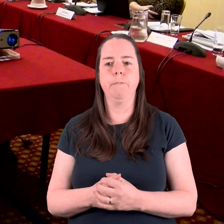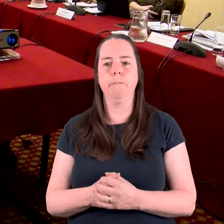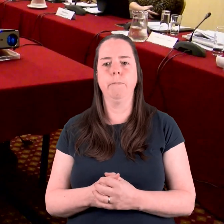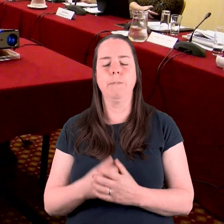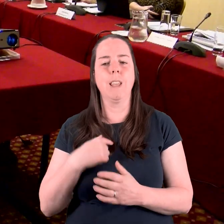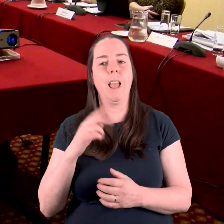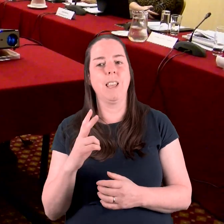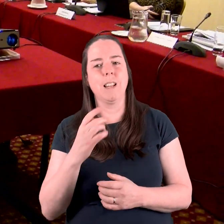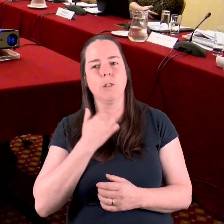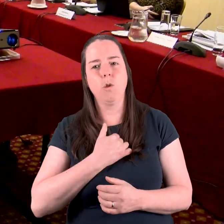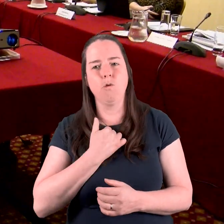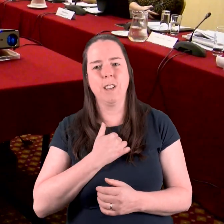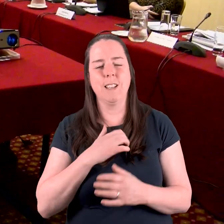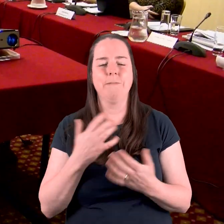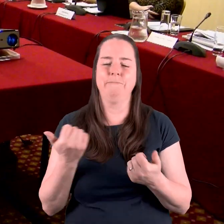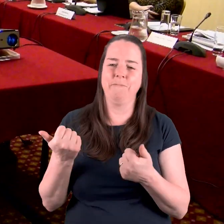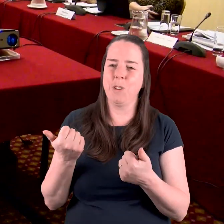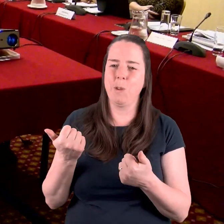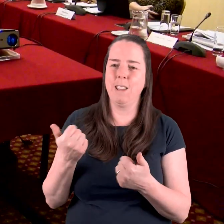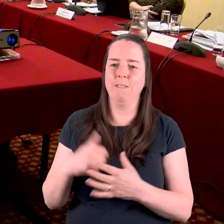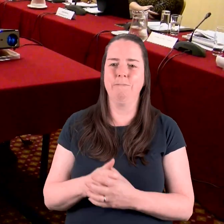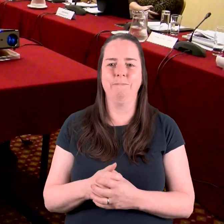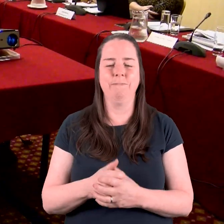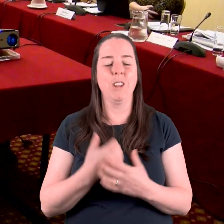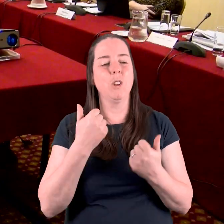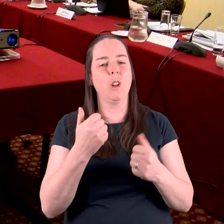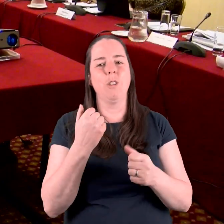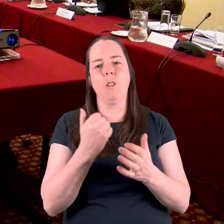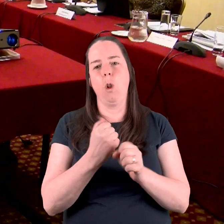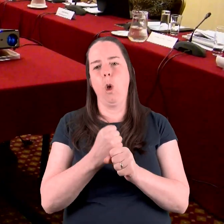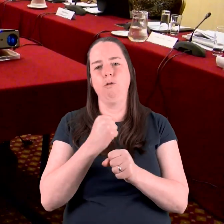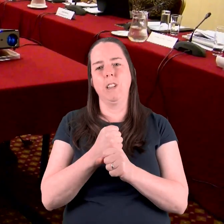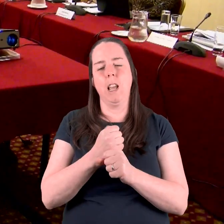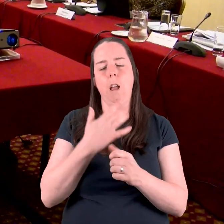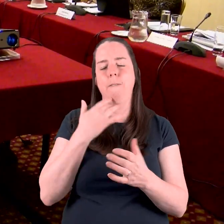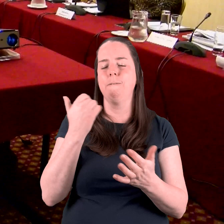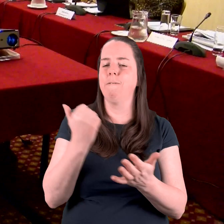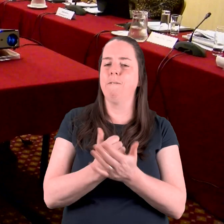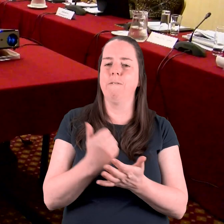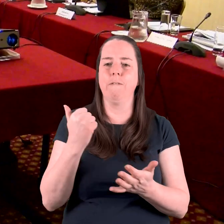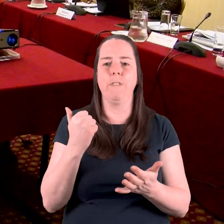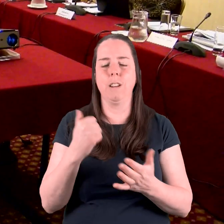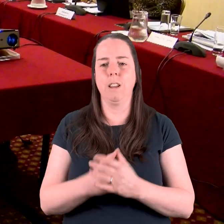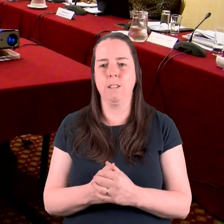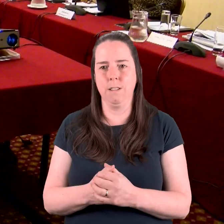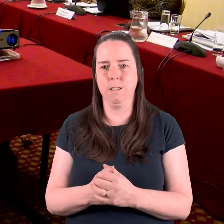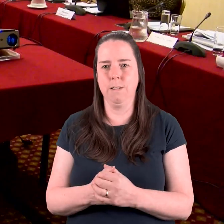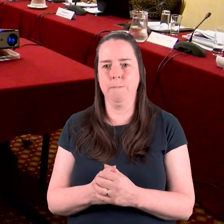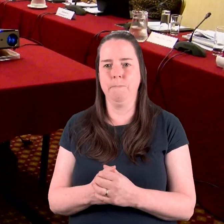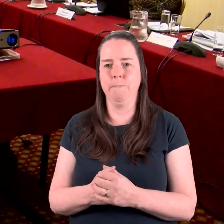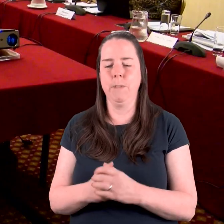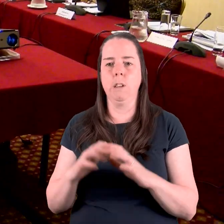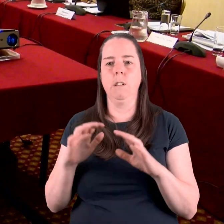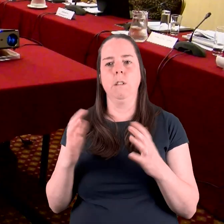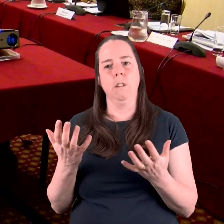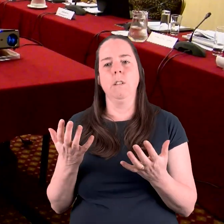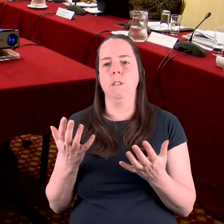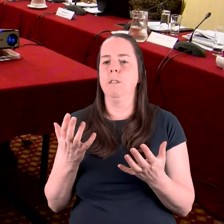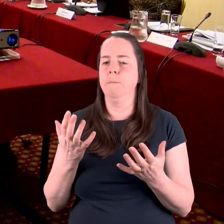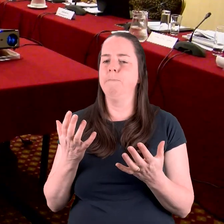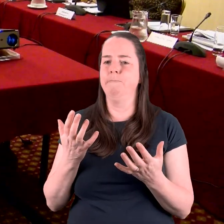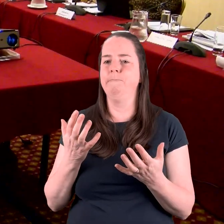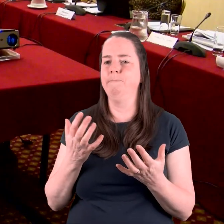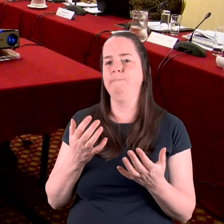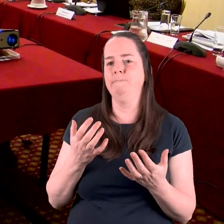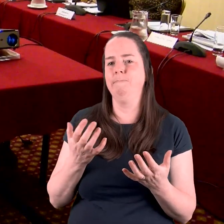Fund. Sukhvinder. Me again, sorry. That's okay, good. Gloria, that's